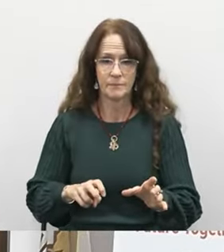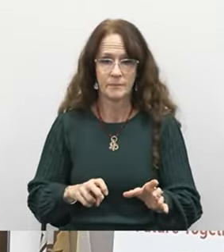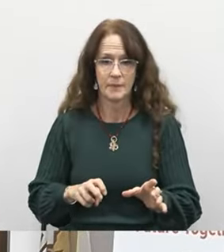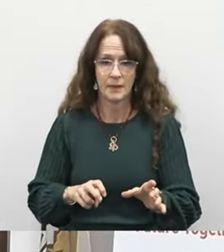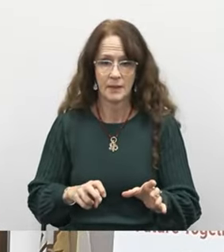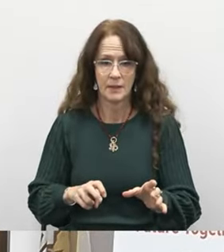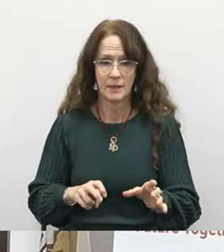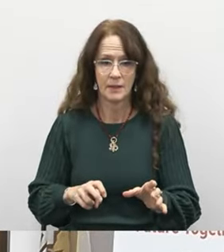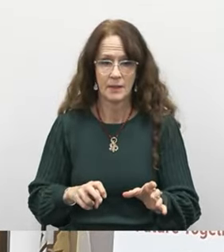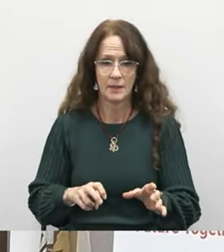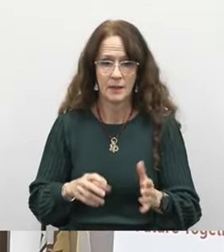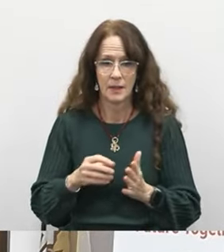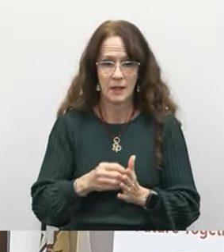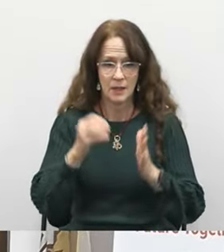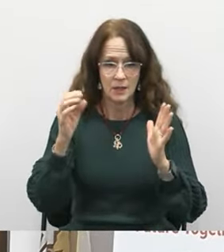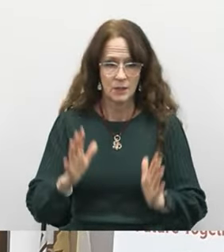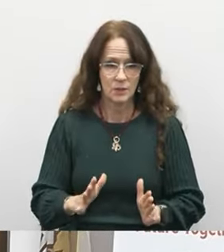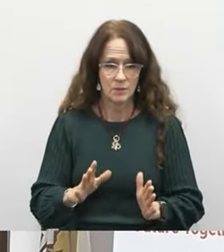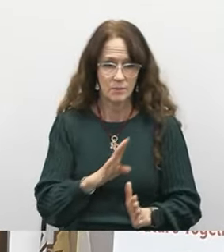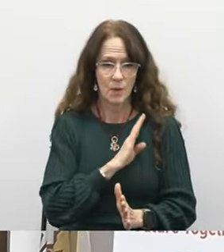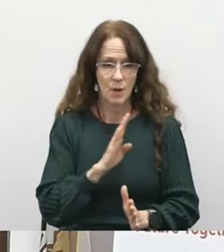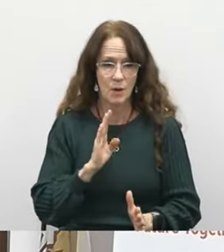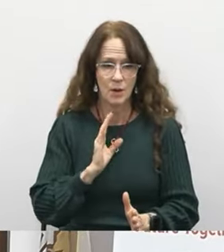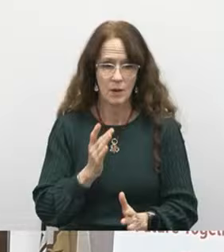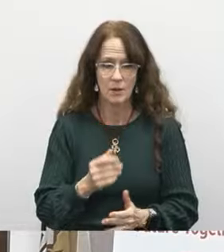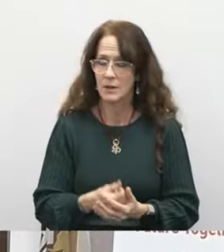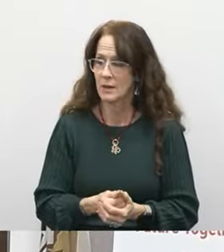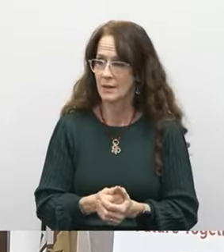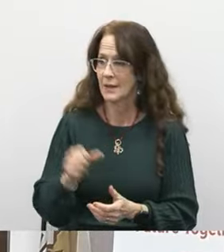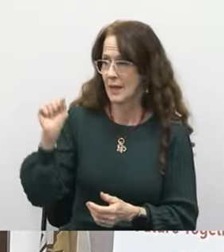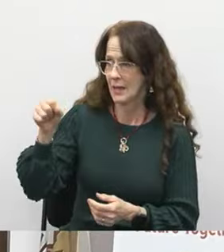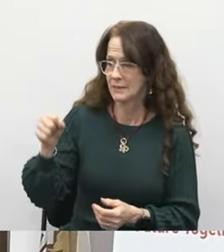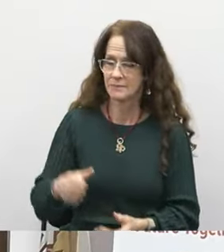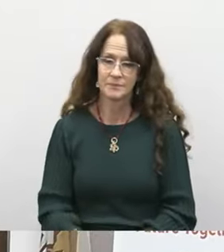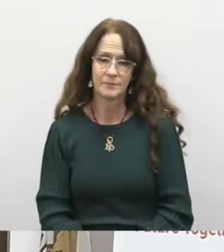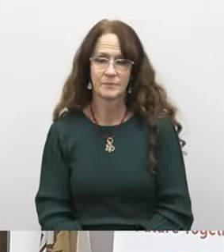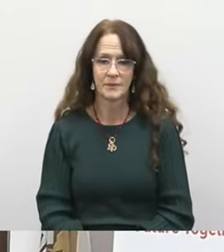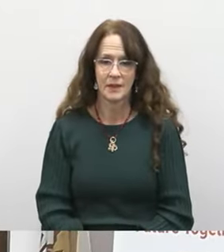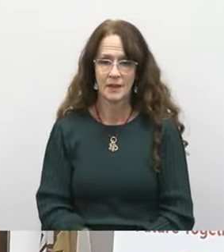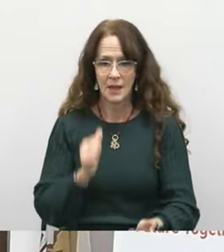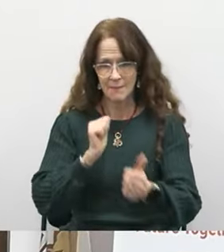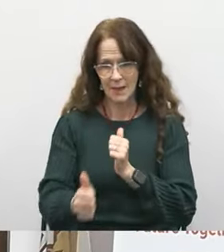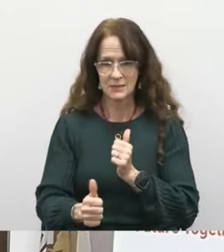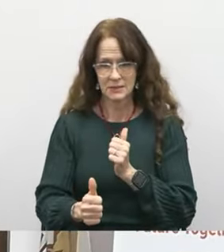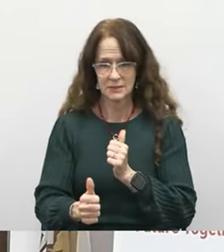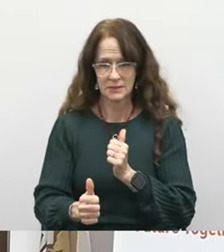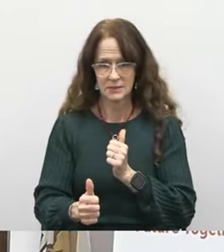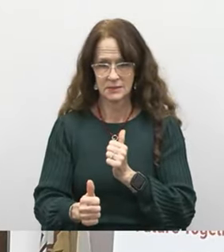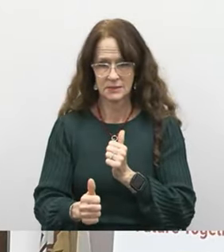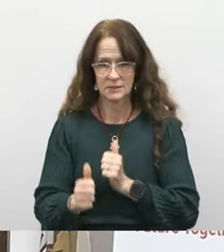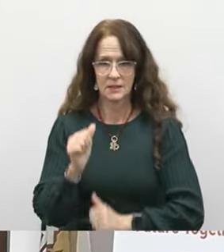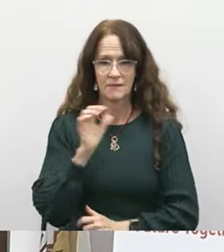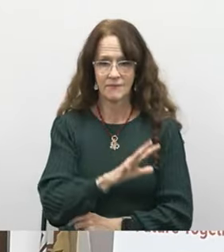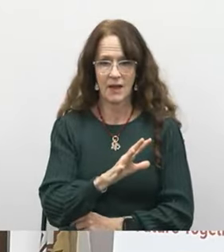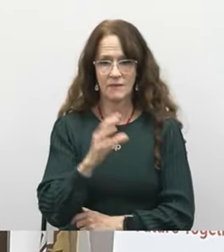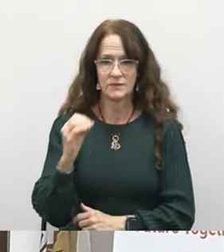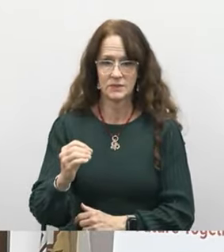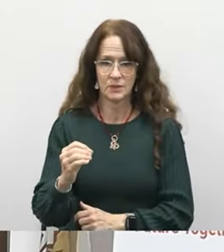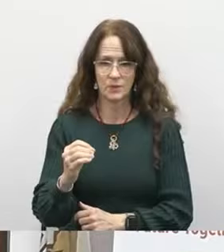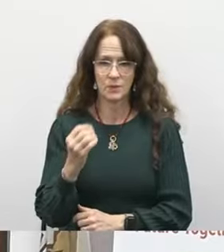abstentions? And our student board member? Aye. So that passes